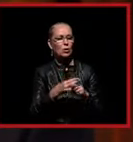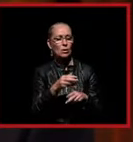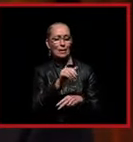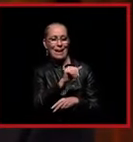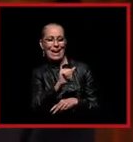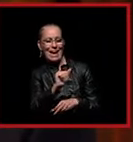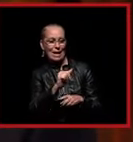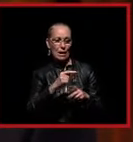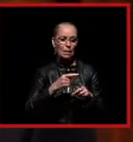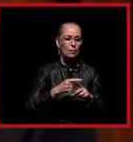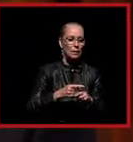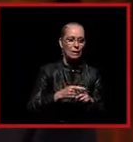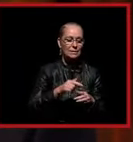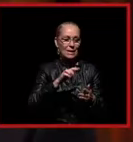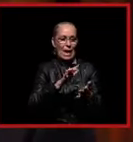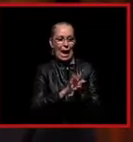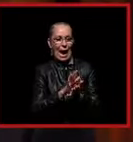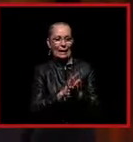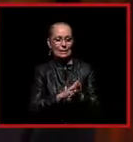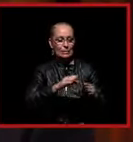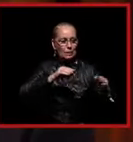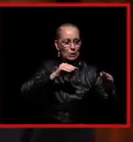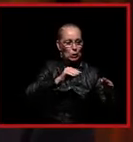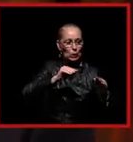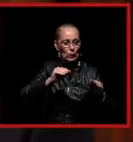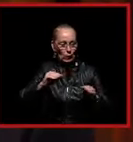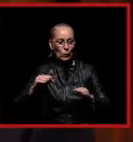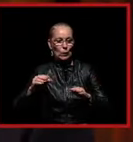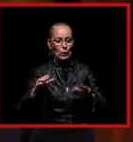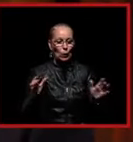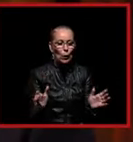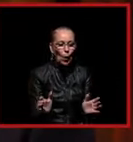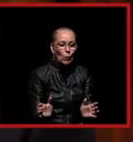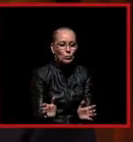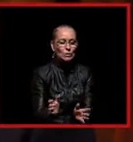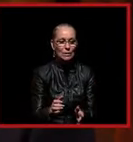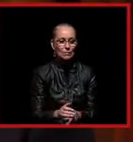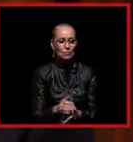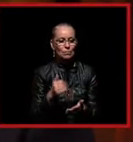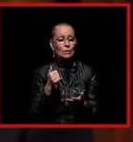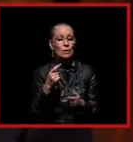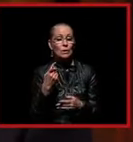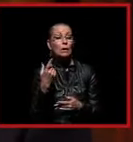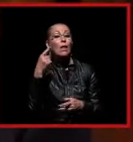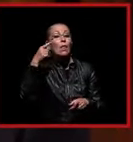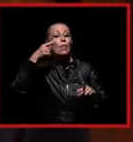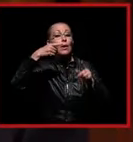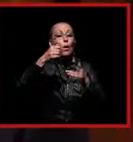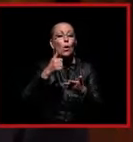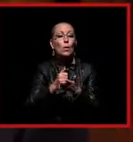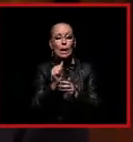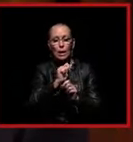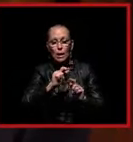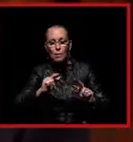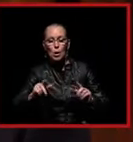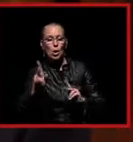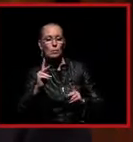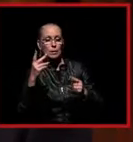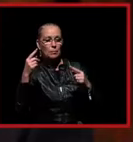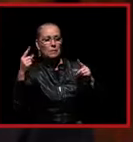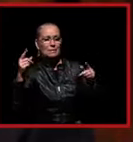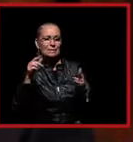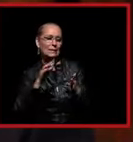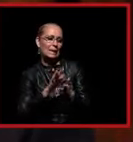helping students of all ages thrive both personally and academically. Over the last 6 years,